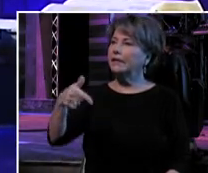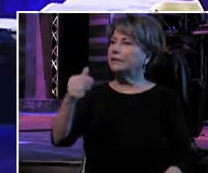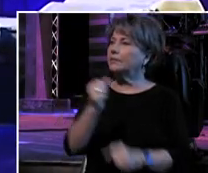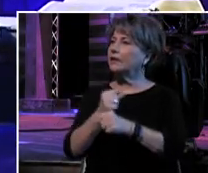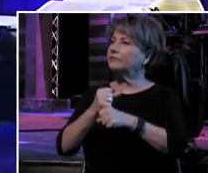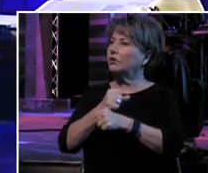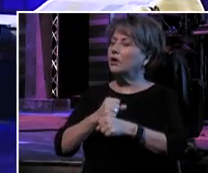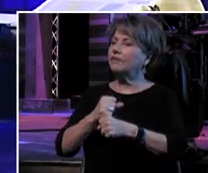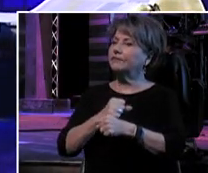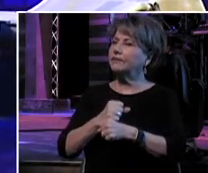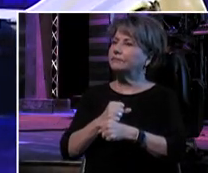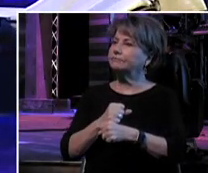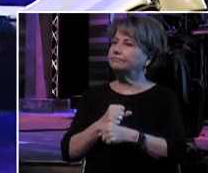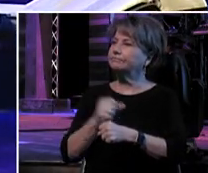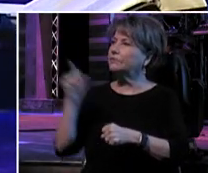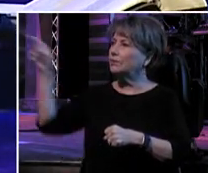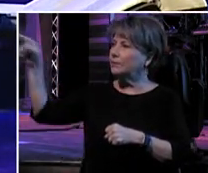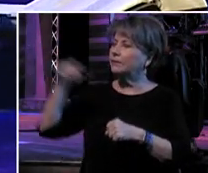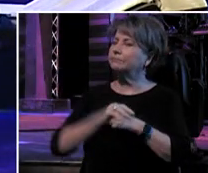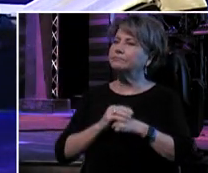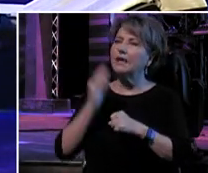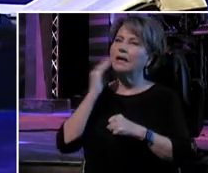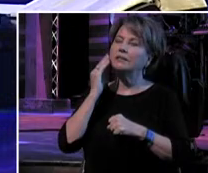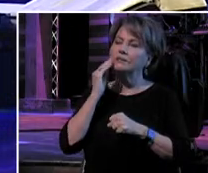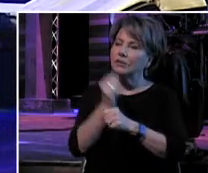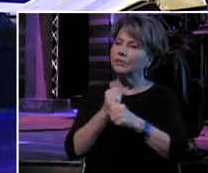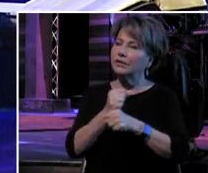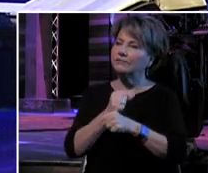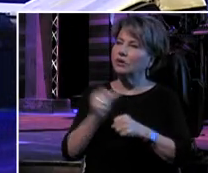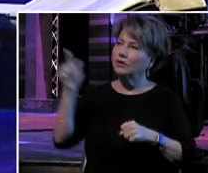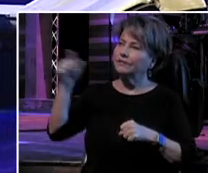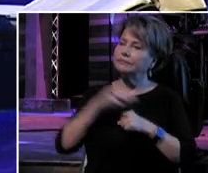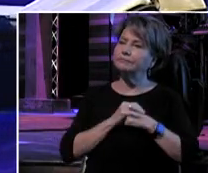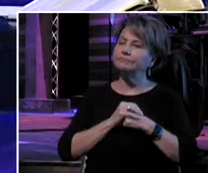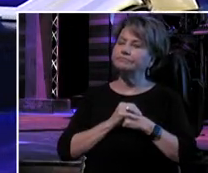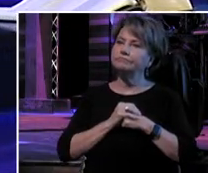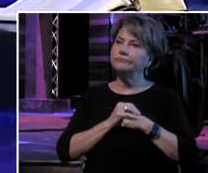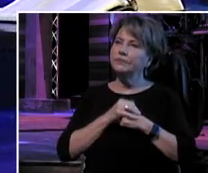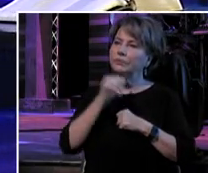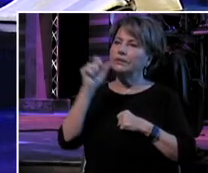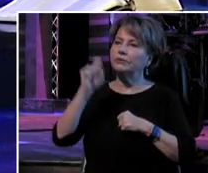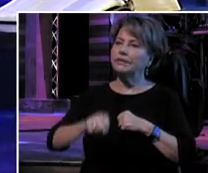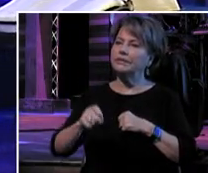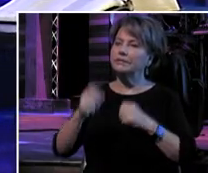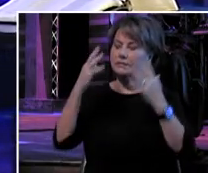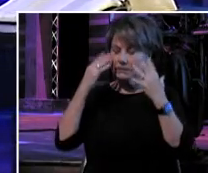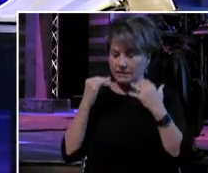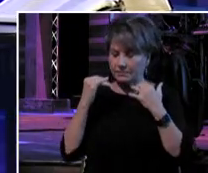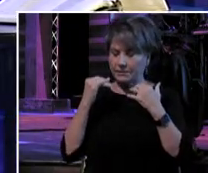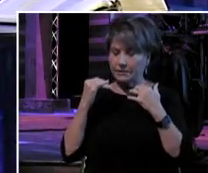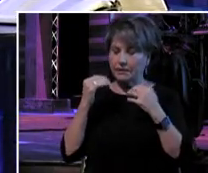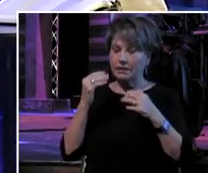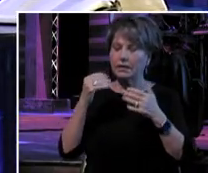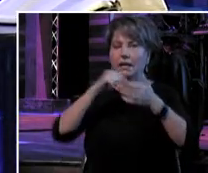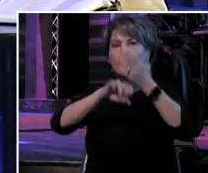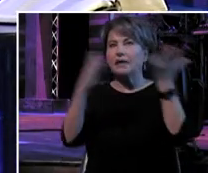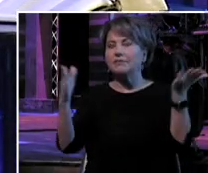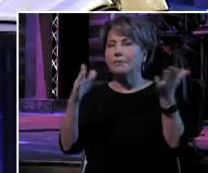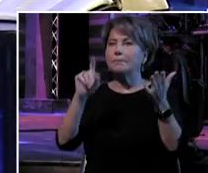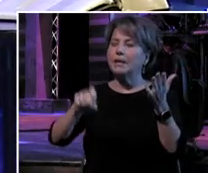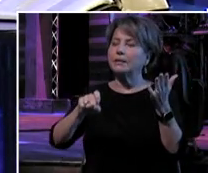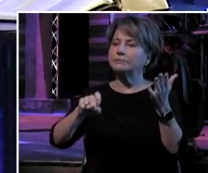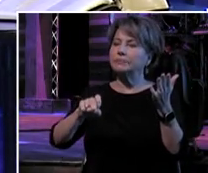in heaven. I just know it. But not that we'll need to stay awake, because we won't need to sleep in heaven. But I think there'll be coffee.